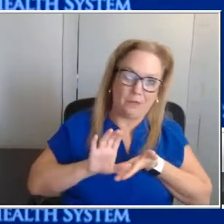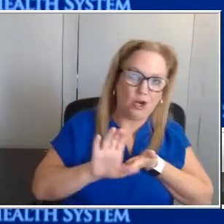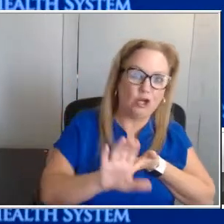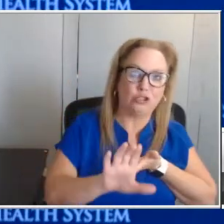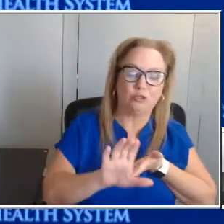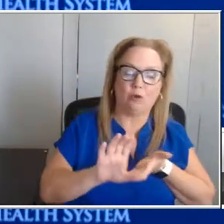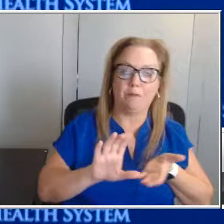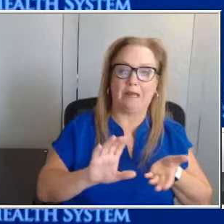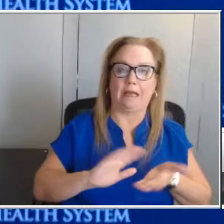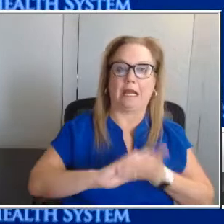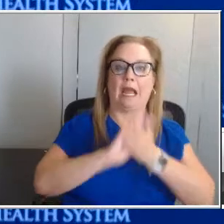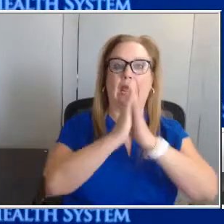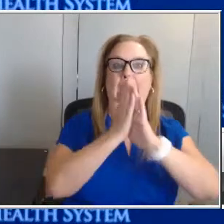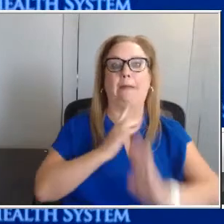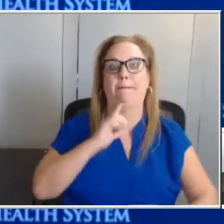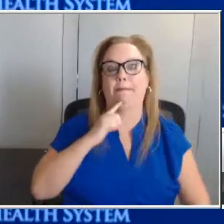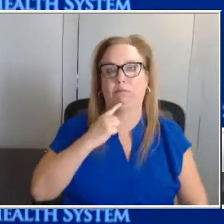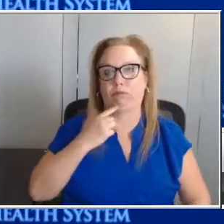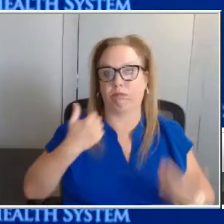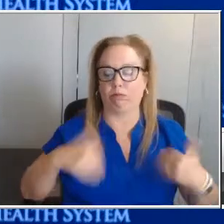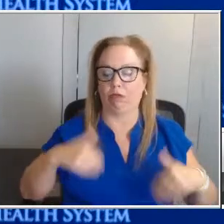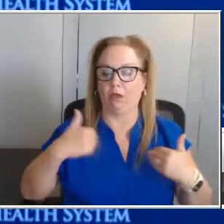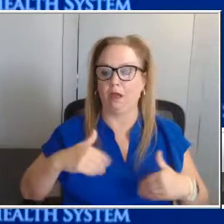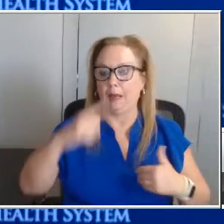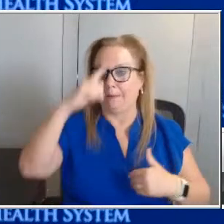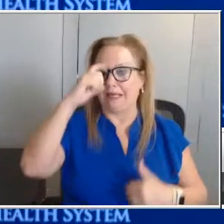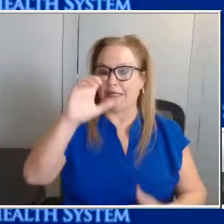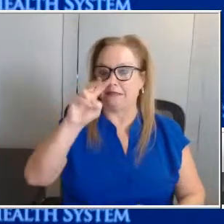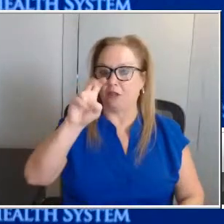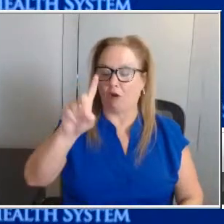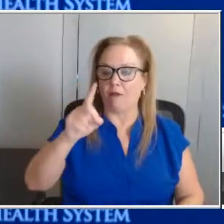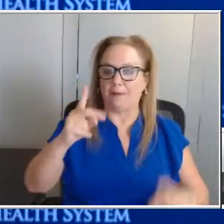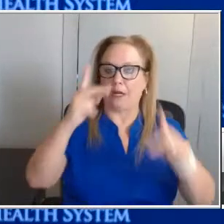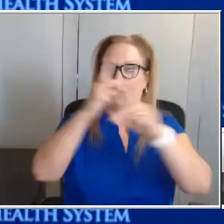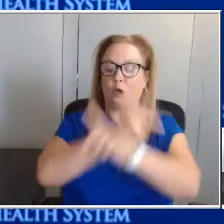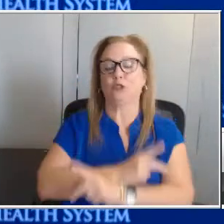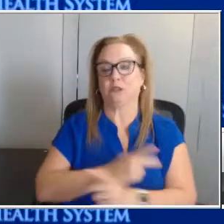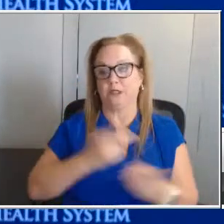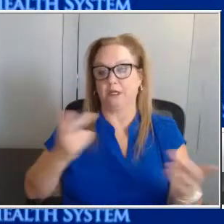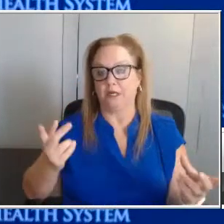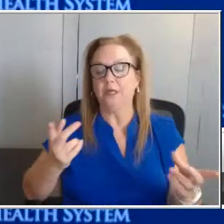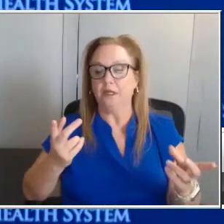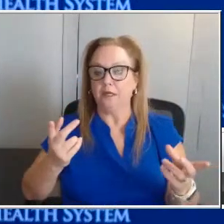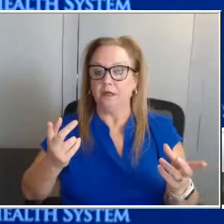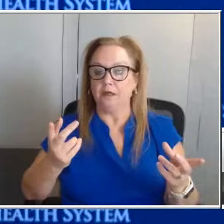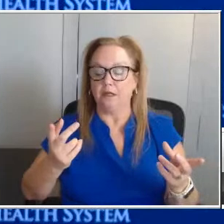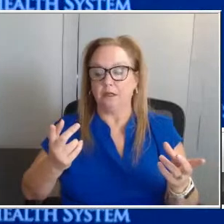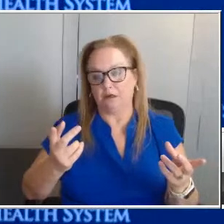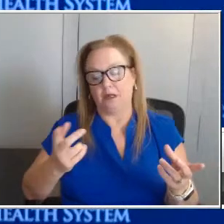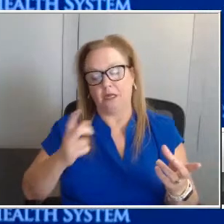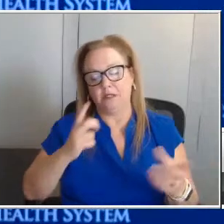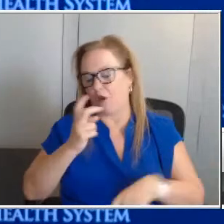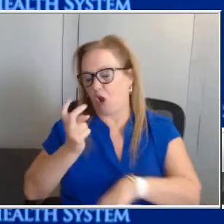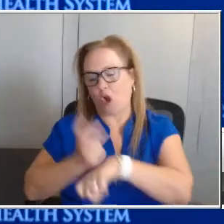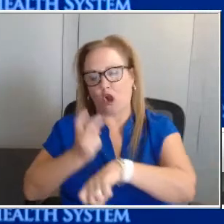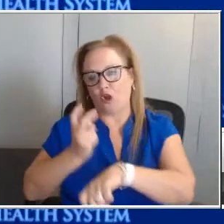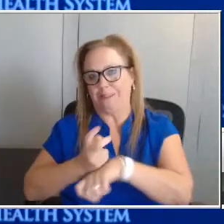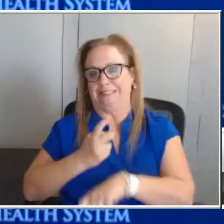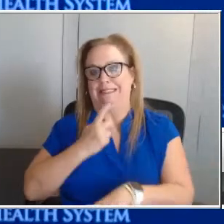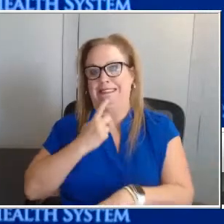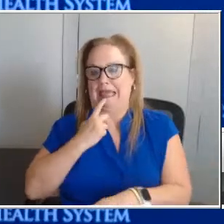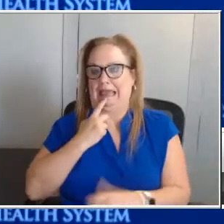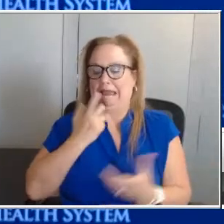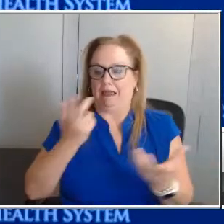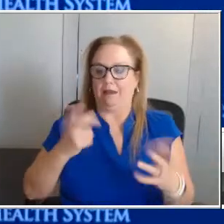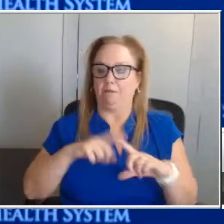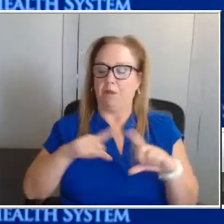ill because of complications that COVID may have caused? So I think it is very, very hard to tease out, but we